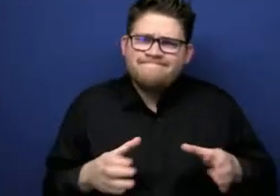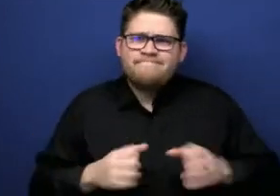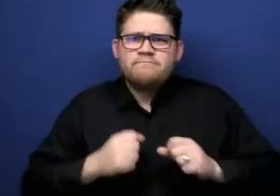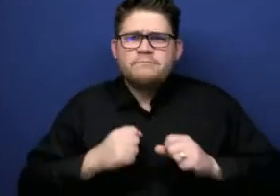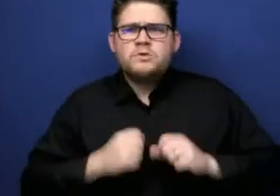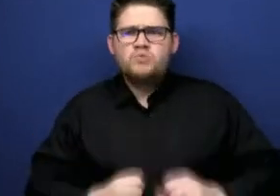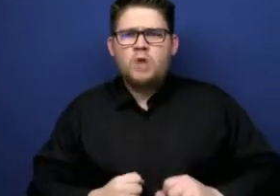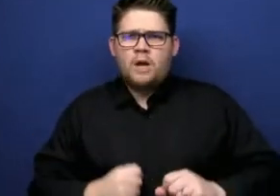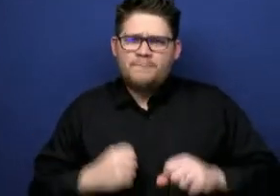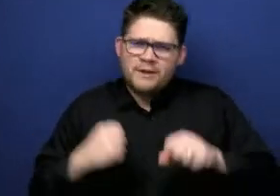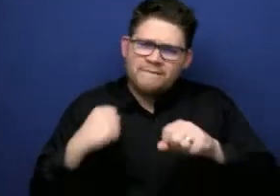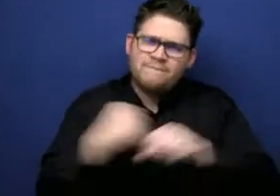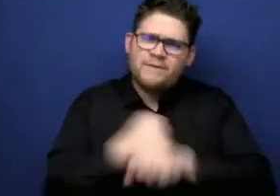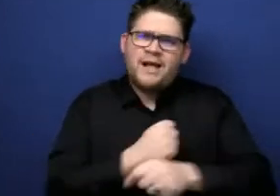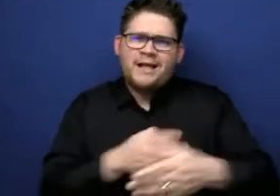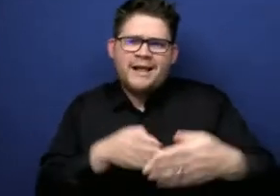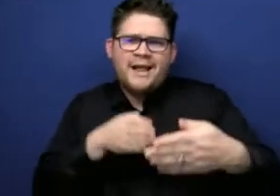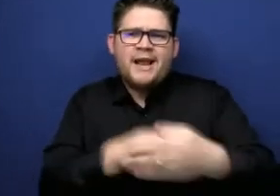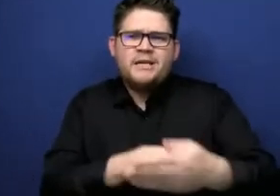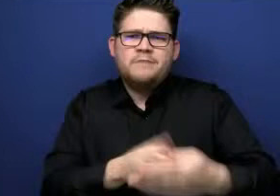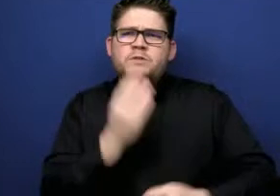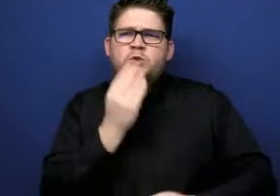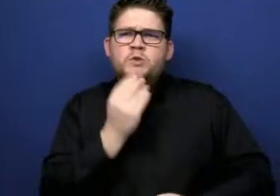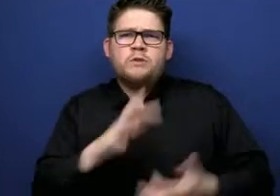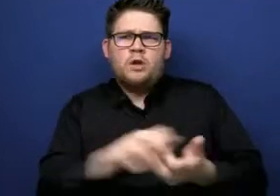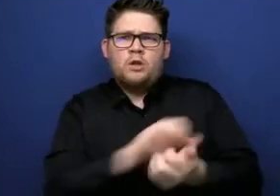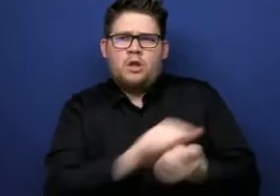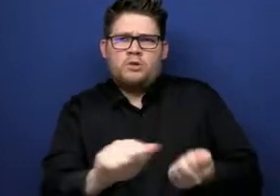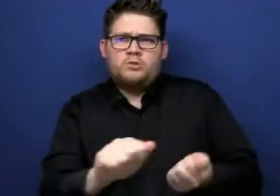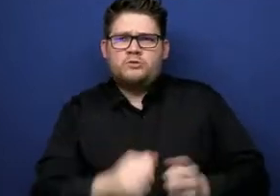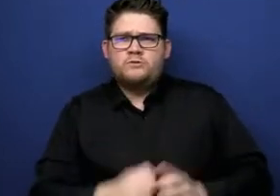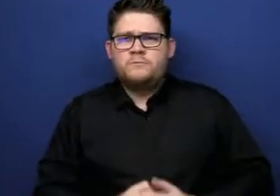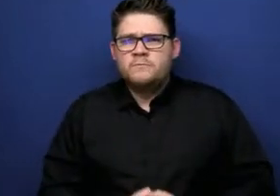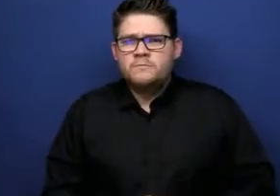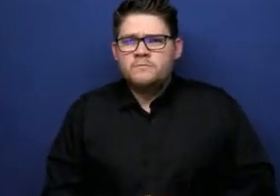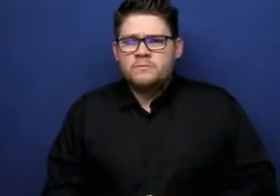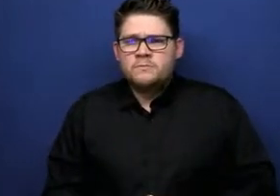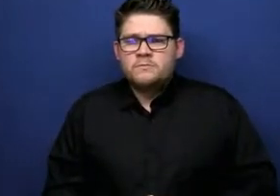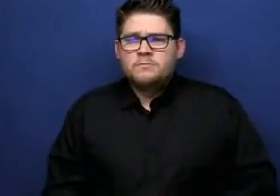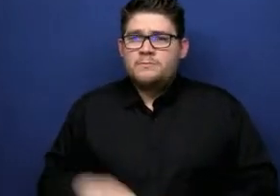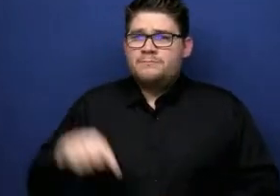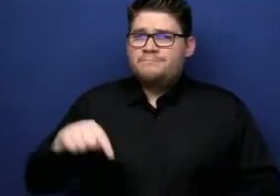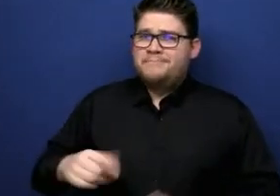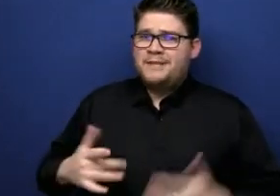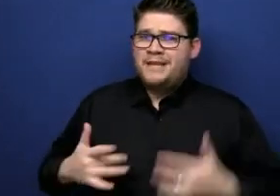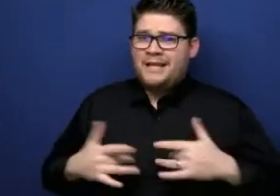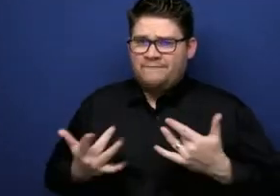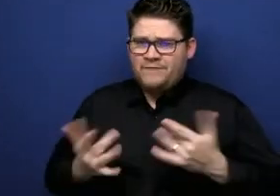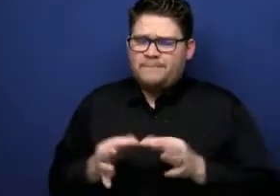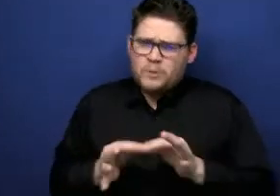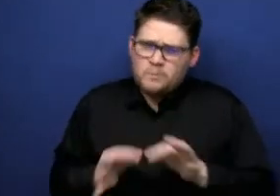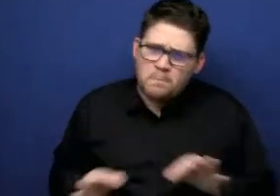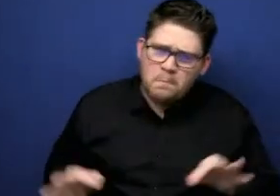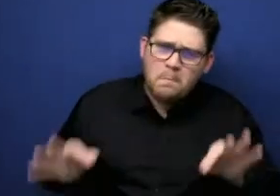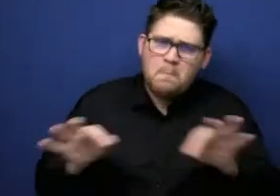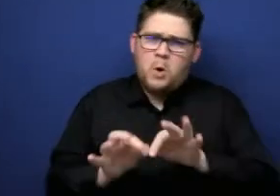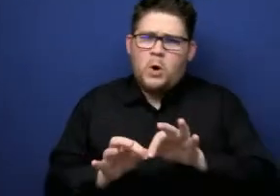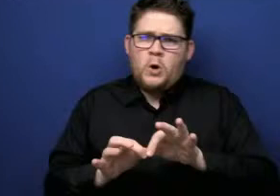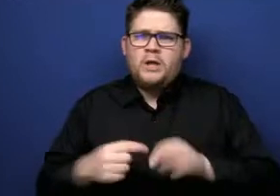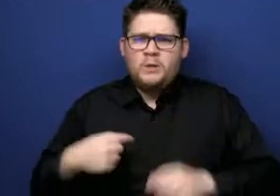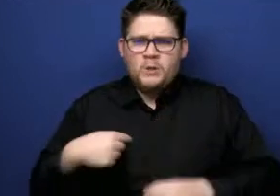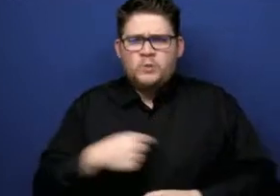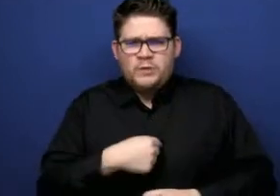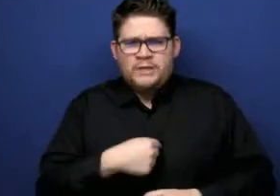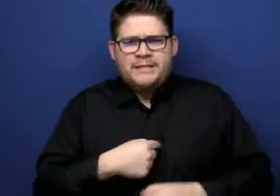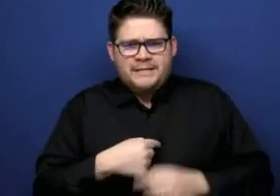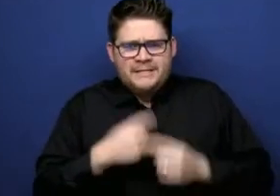see it. While COVID-19 prevents us from coming together this year, it's important that we gather and honor those and